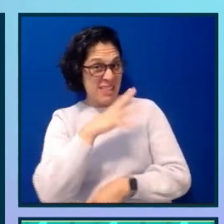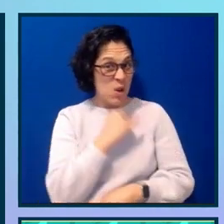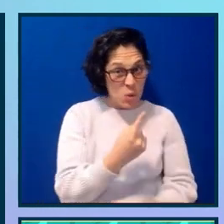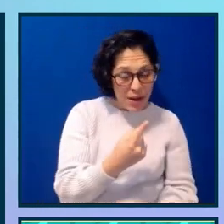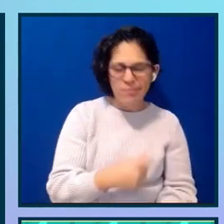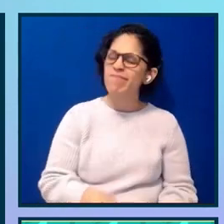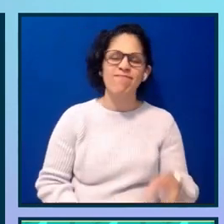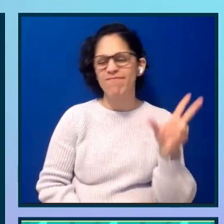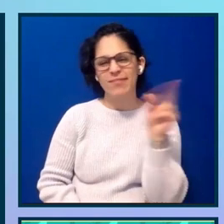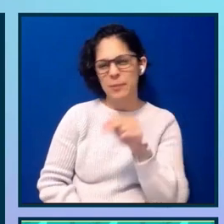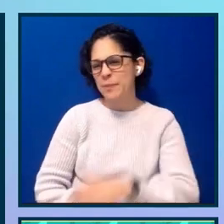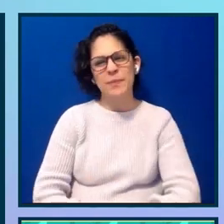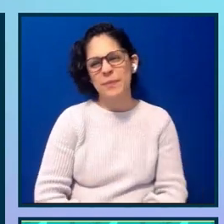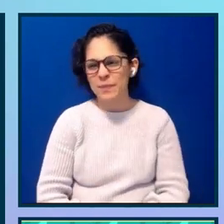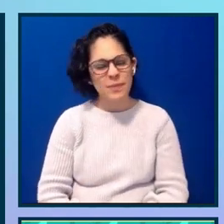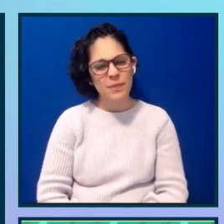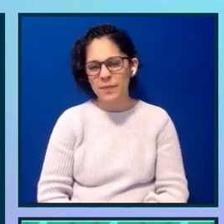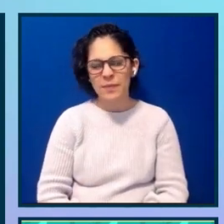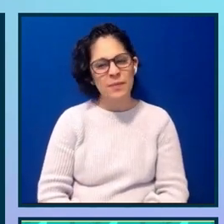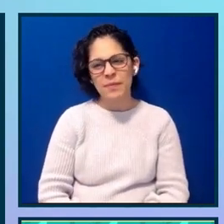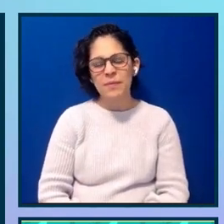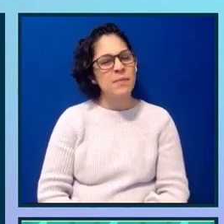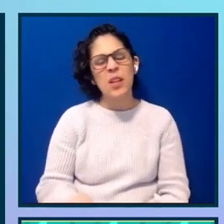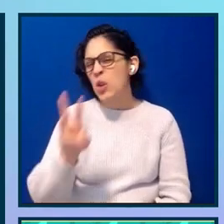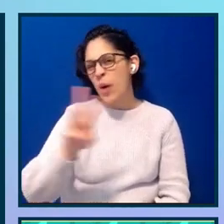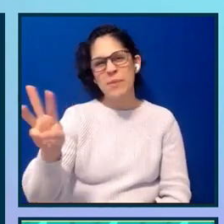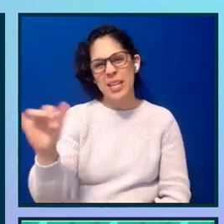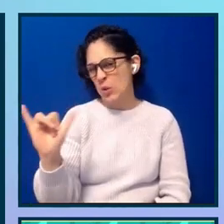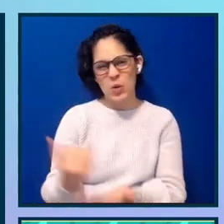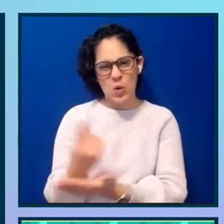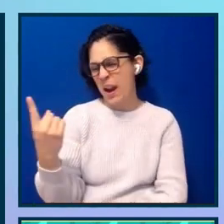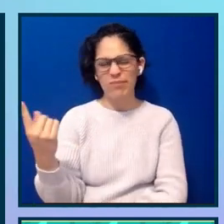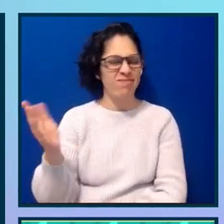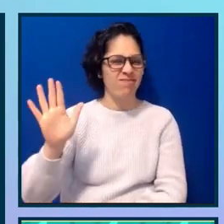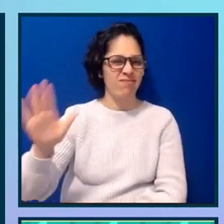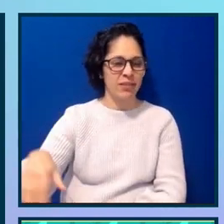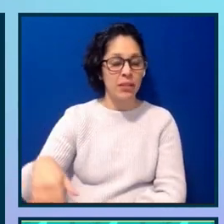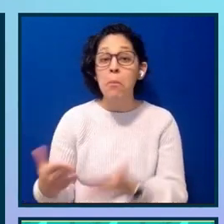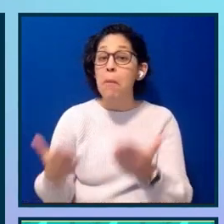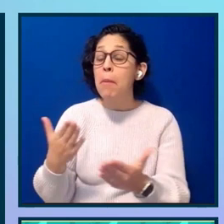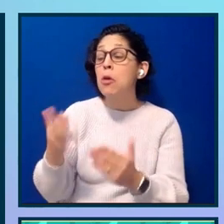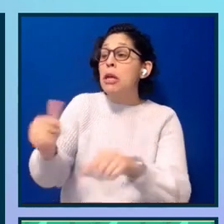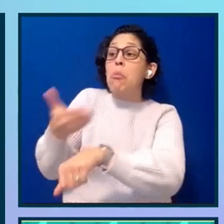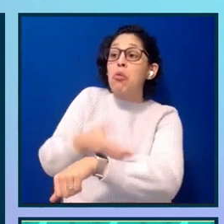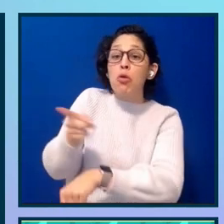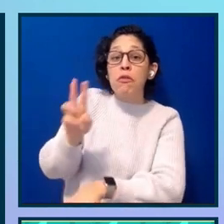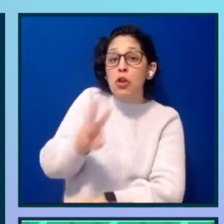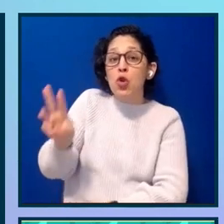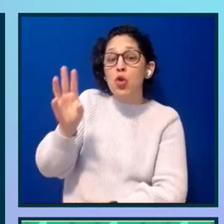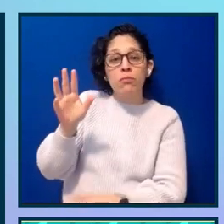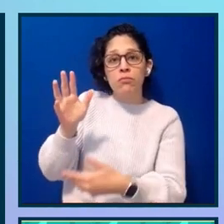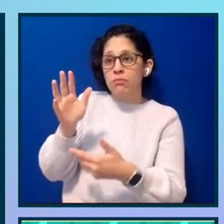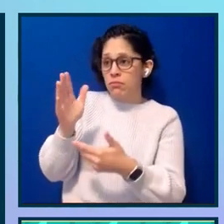No. No, it's not, and neither is the website. But maybe we can improve the website a tiny bit. Remember that fake button that we looked